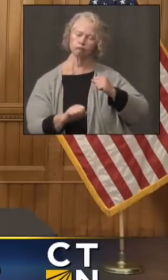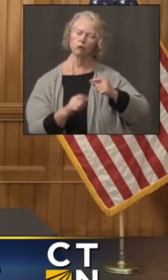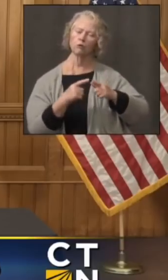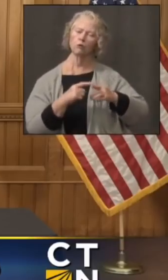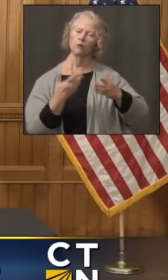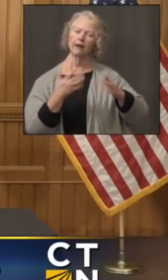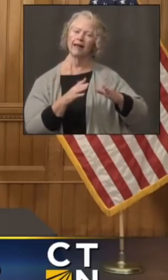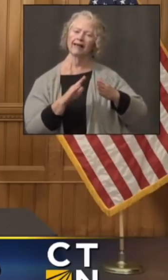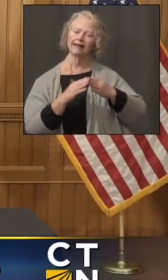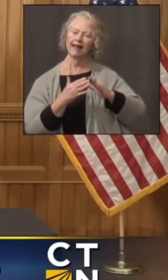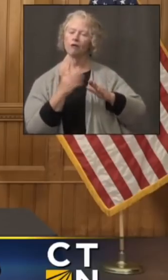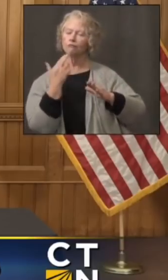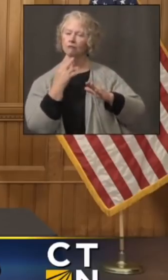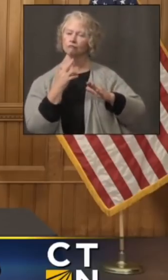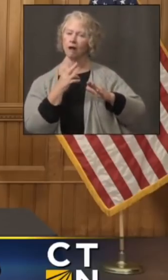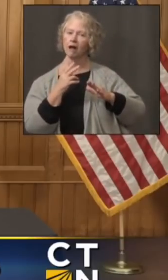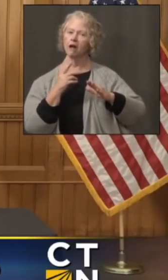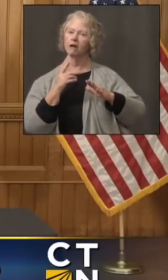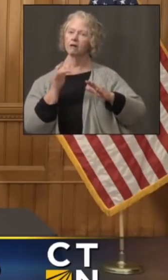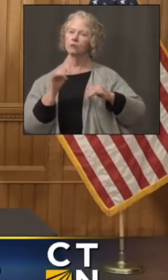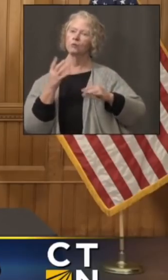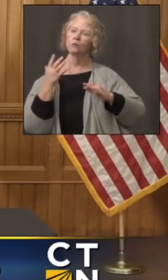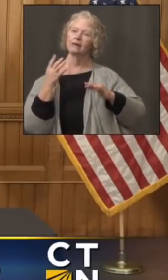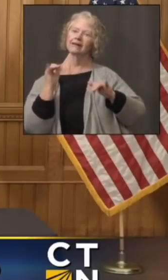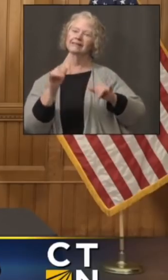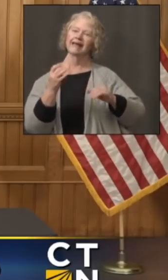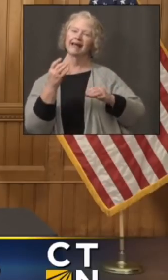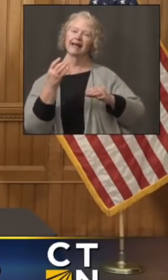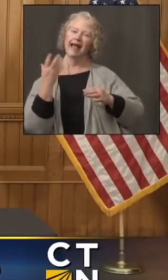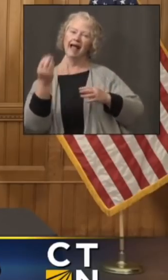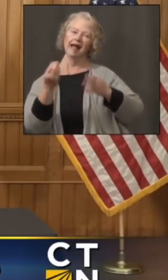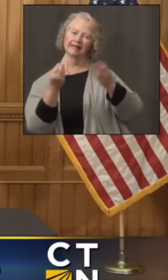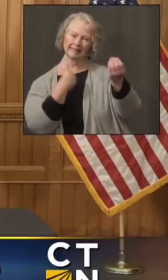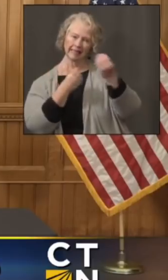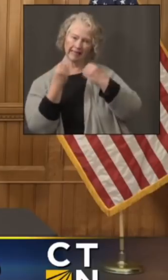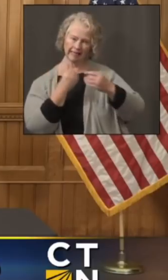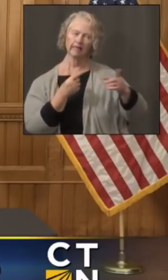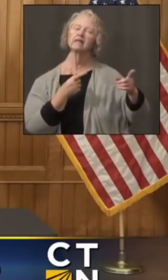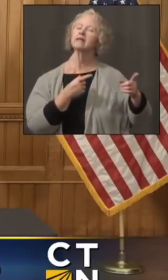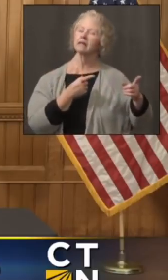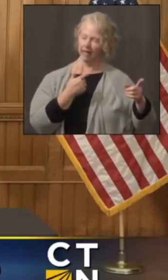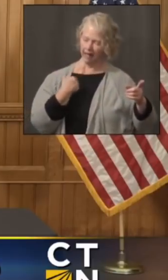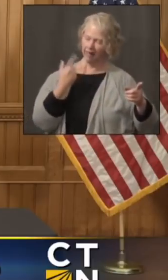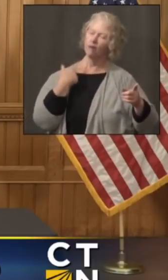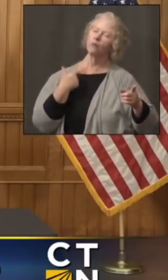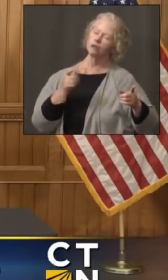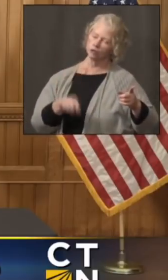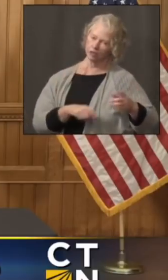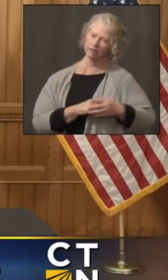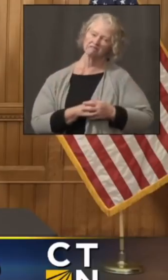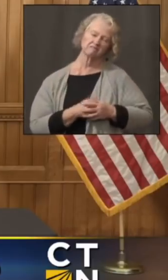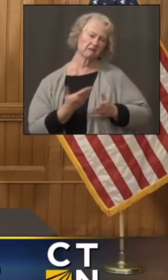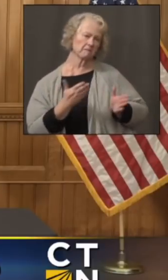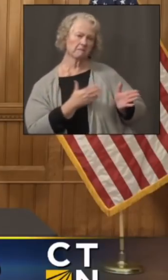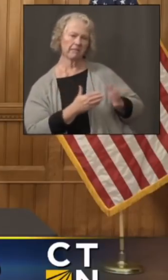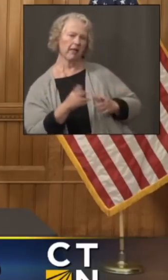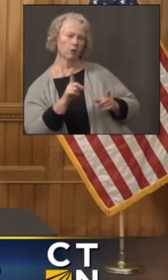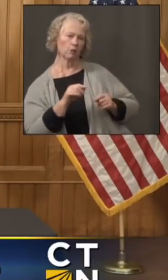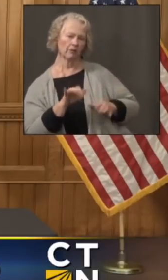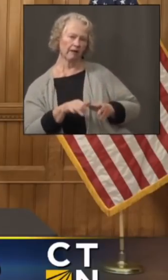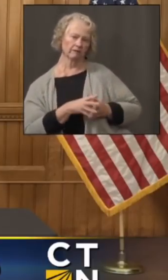to do outdoor dining. Are you going to be extending that executive order? I think we should. Any idea when that'll